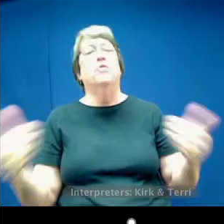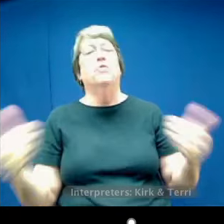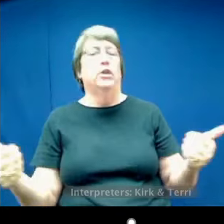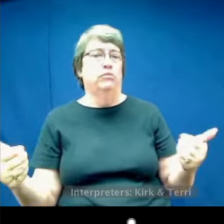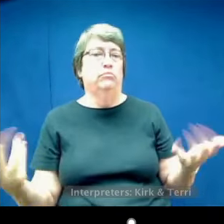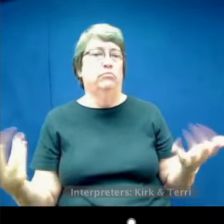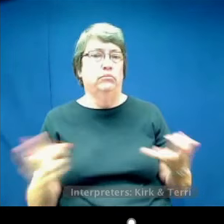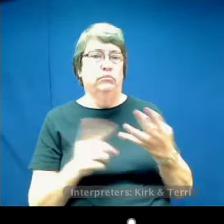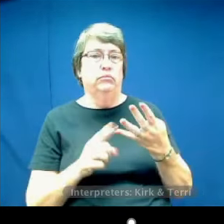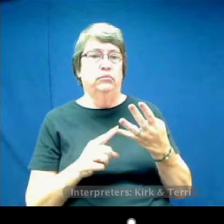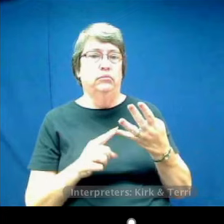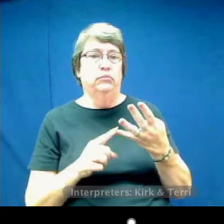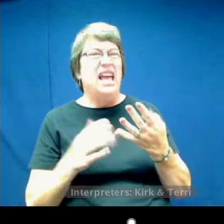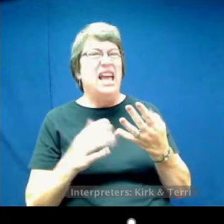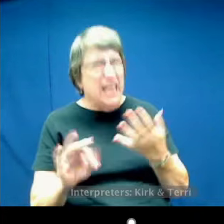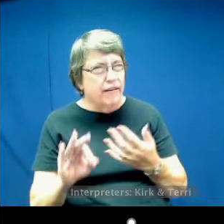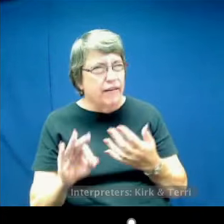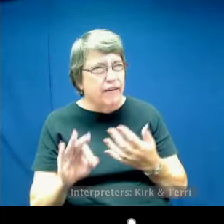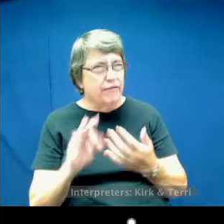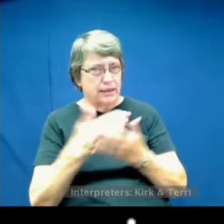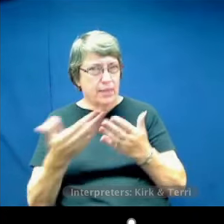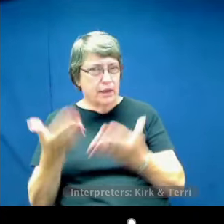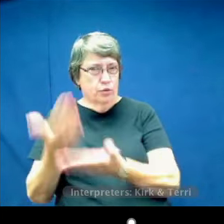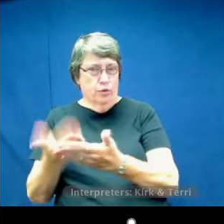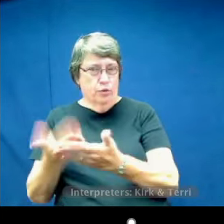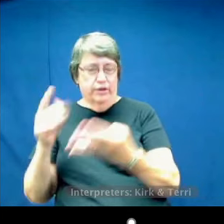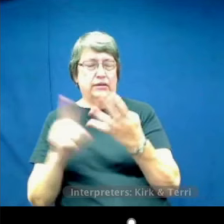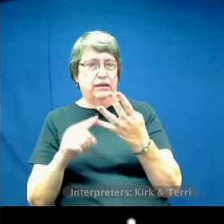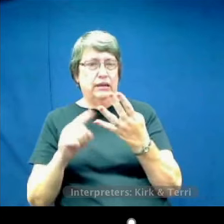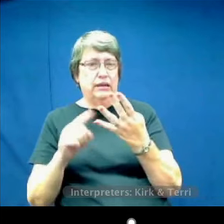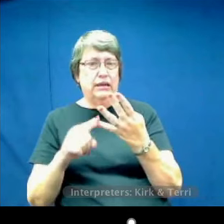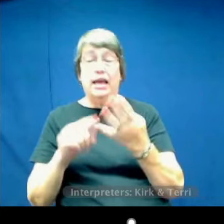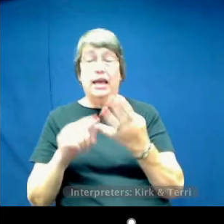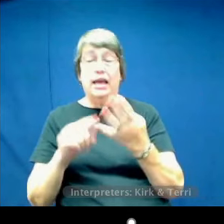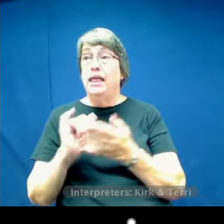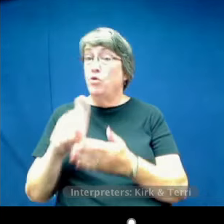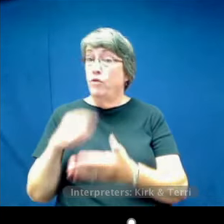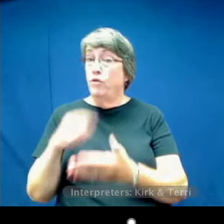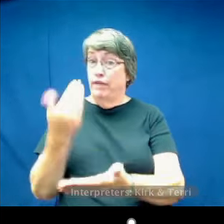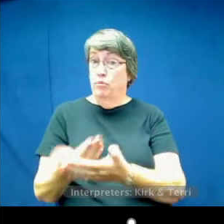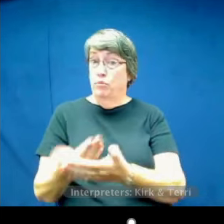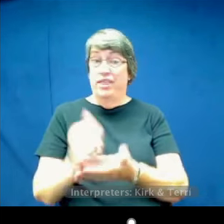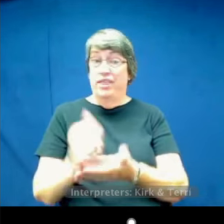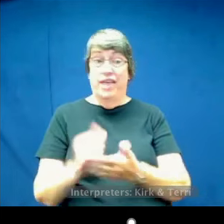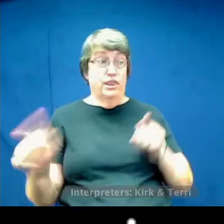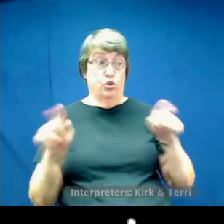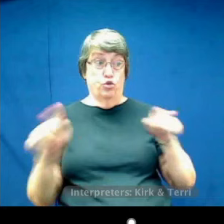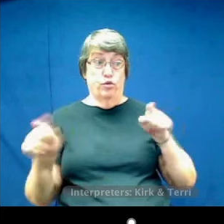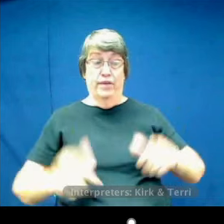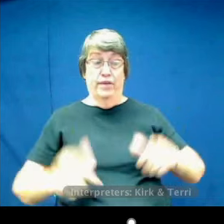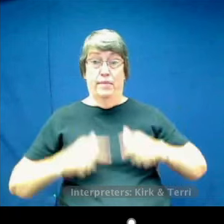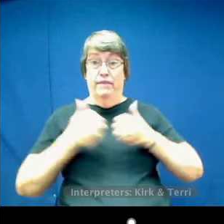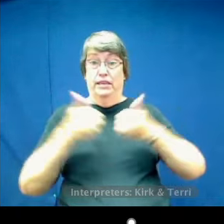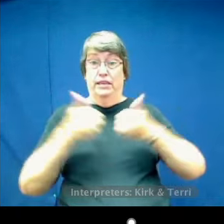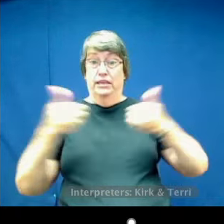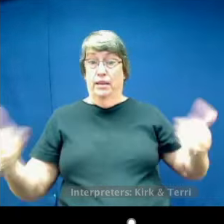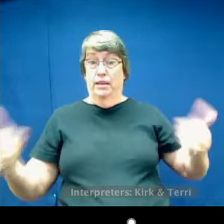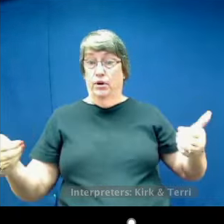certain elements are proven, you have to prove that the parties lived separate and apart without